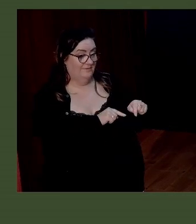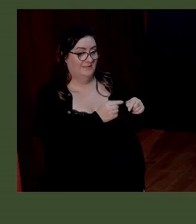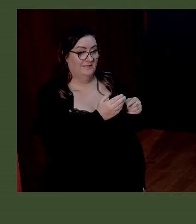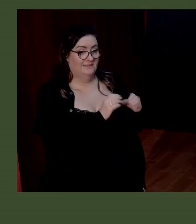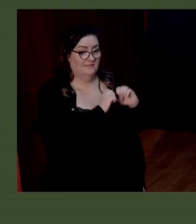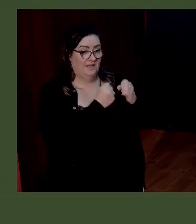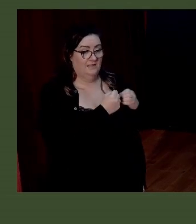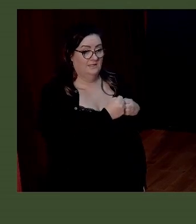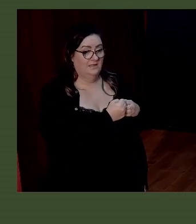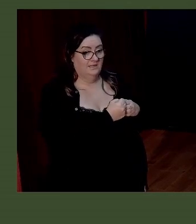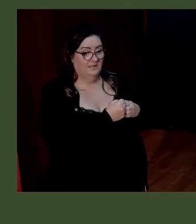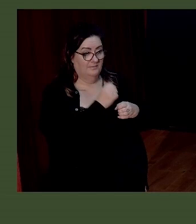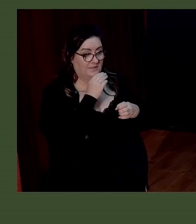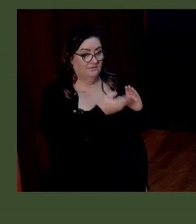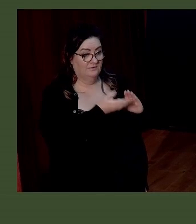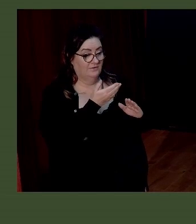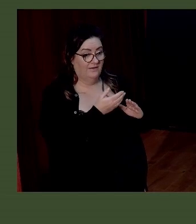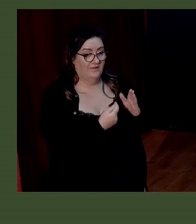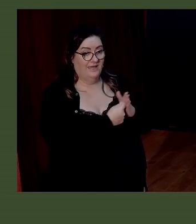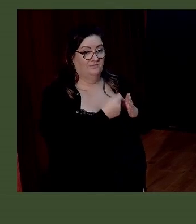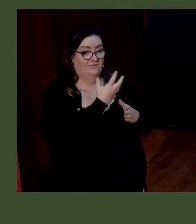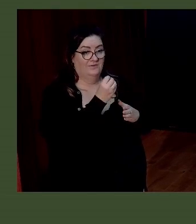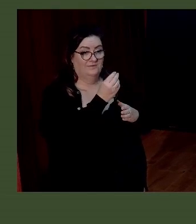society, you're up £50.